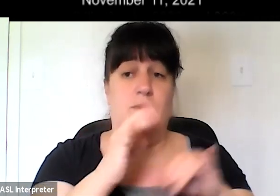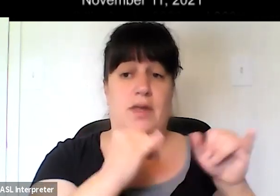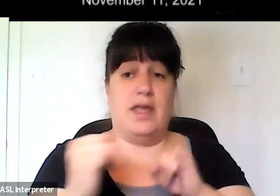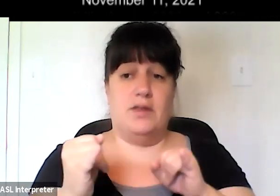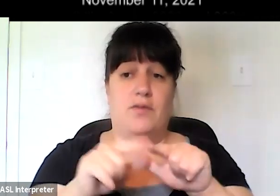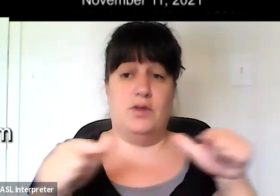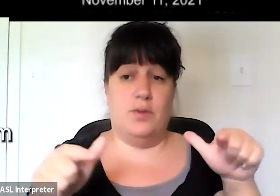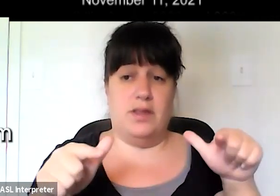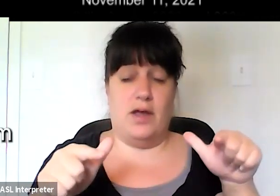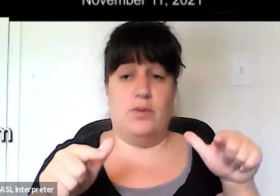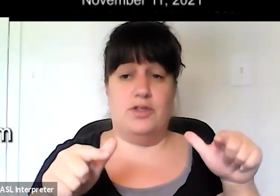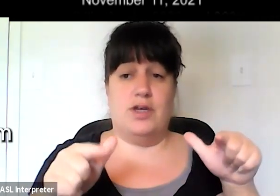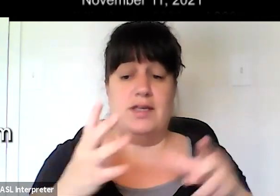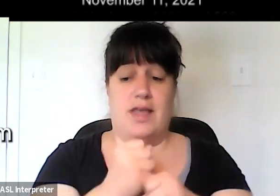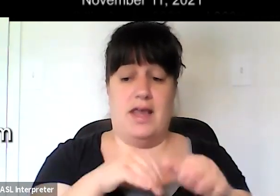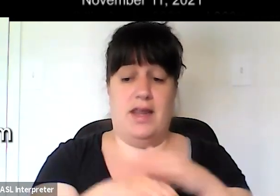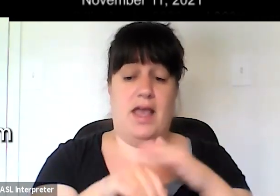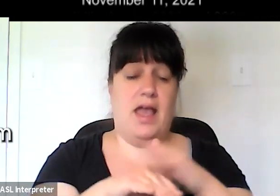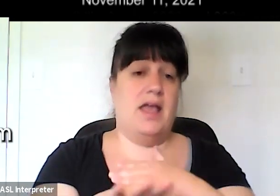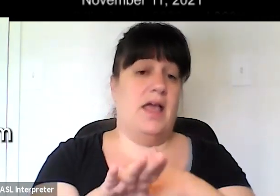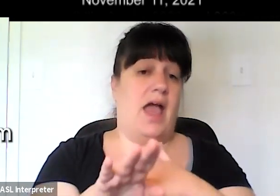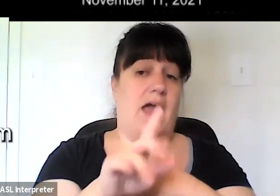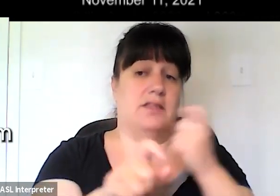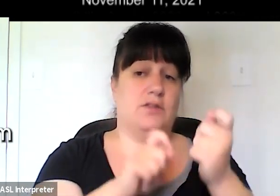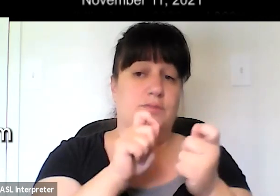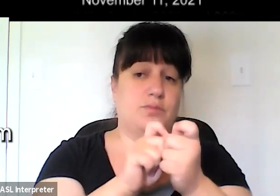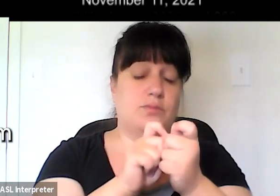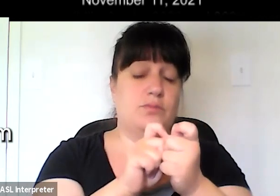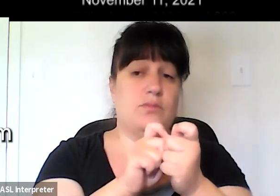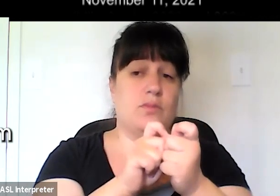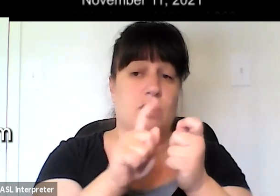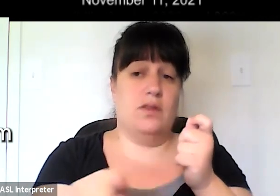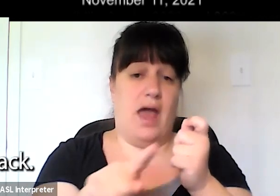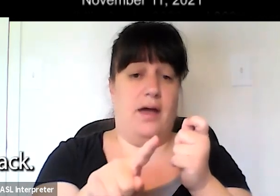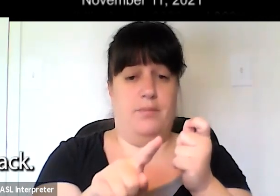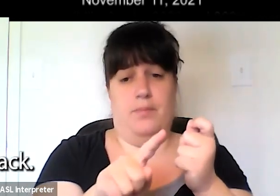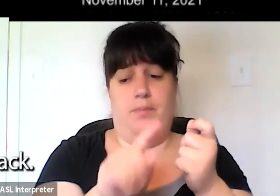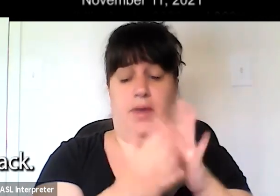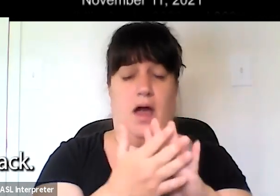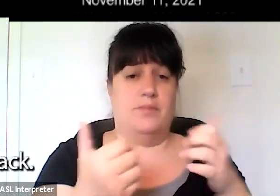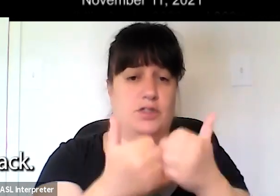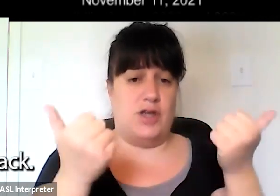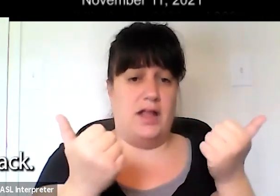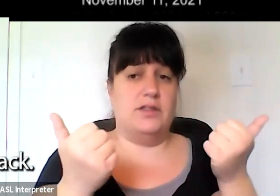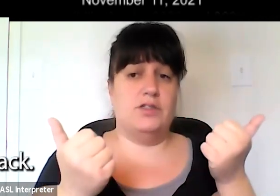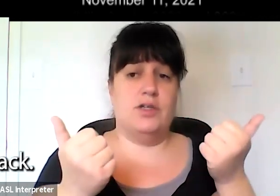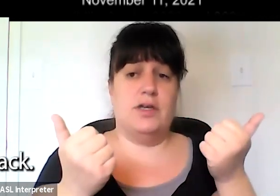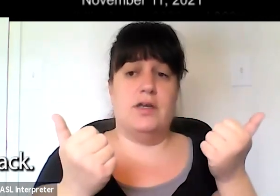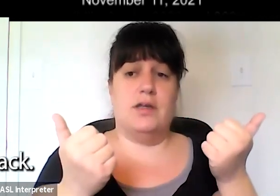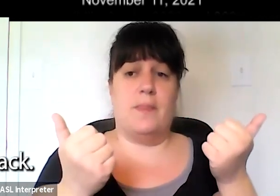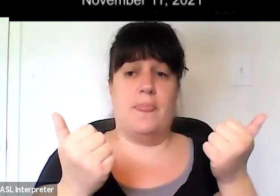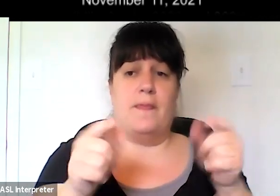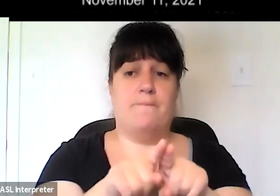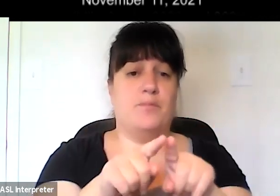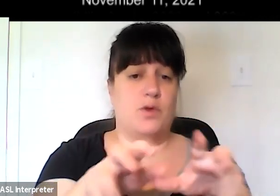languages, getting access to material to them becomes a challenge. And due to this, they are also